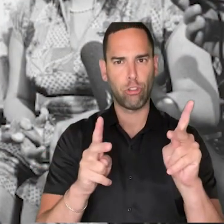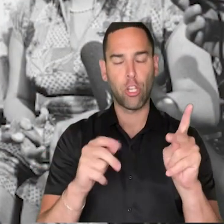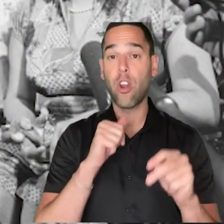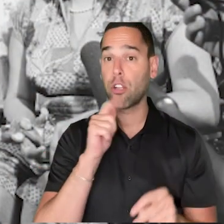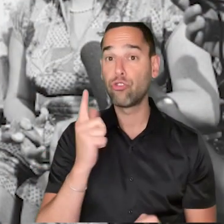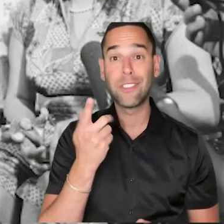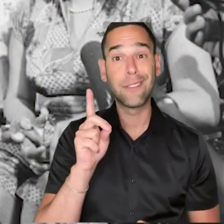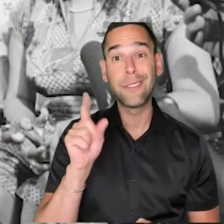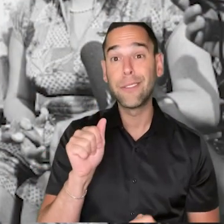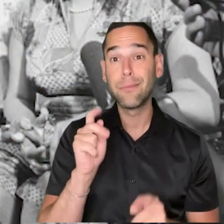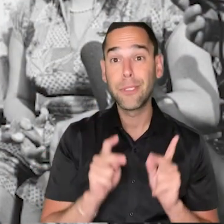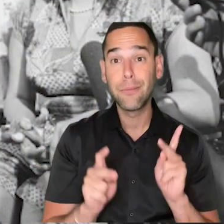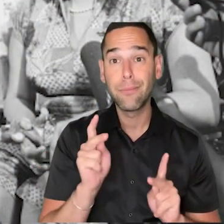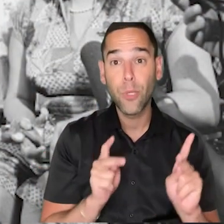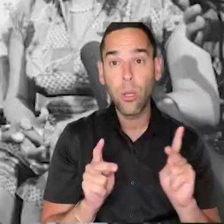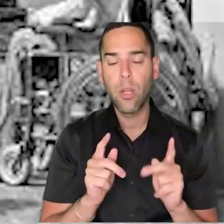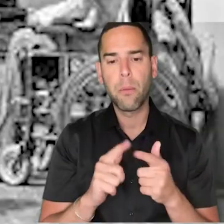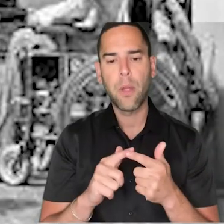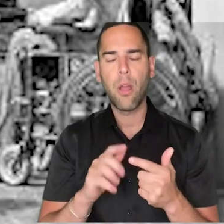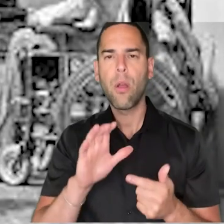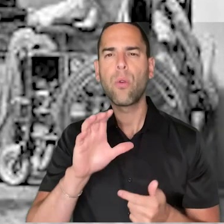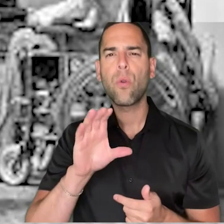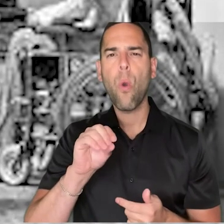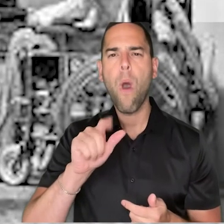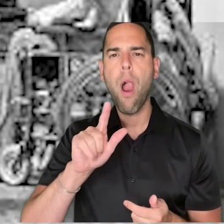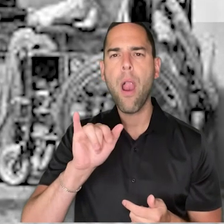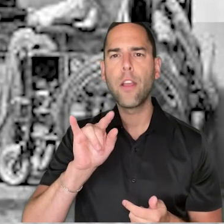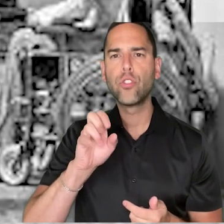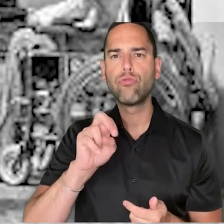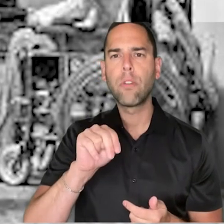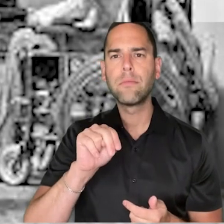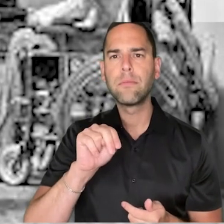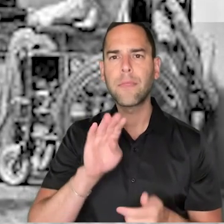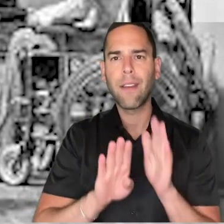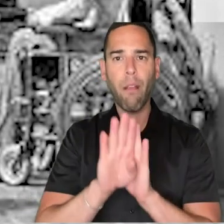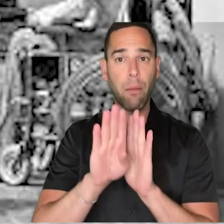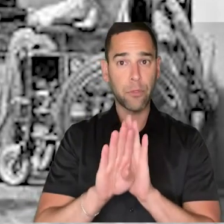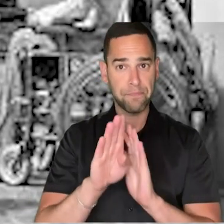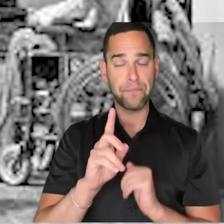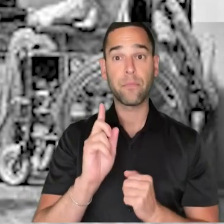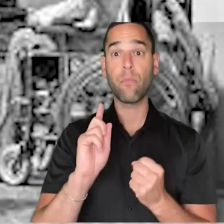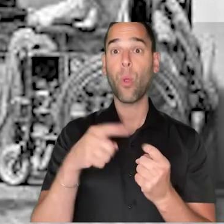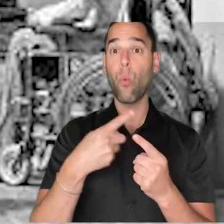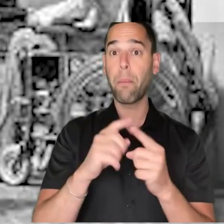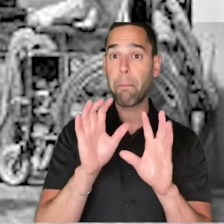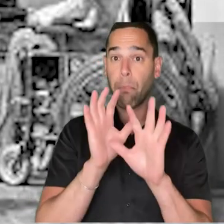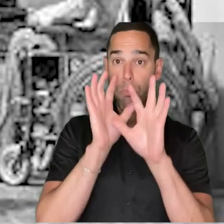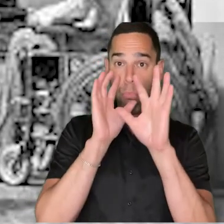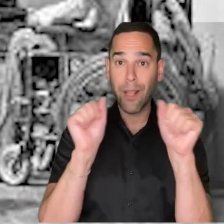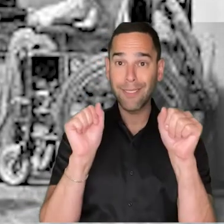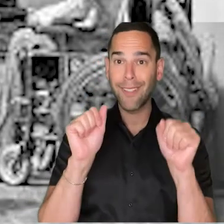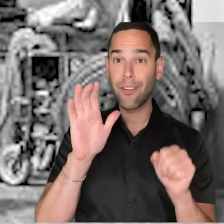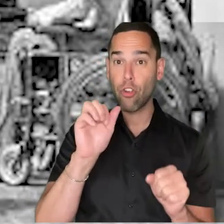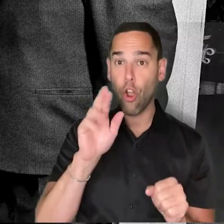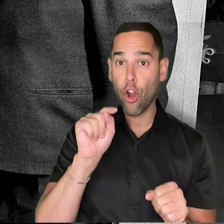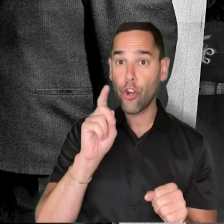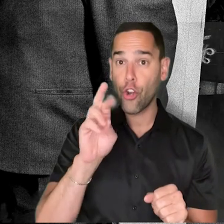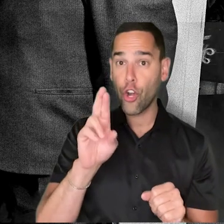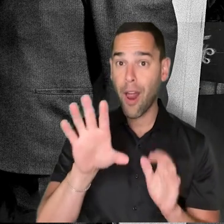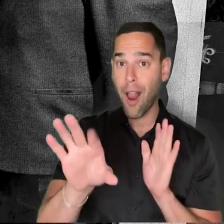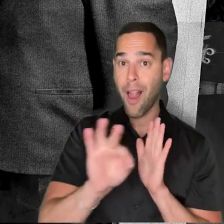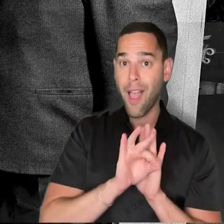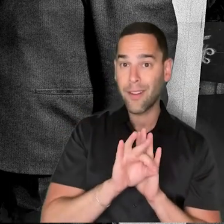people. And it wasn't just disabled people, it was also coalition development. When President Carter was